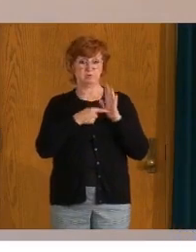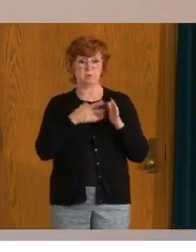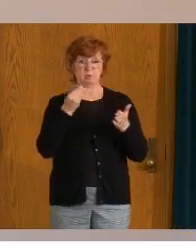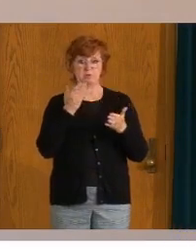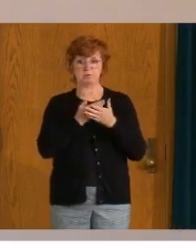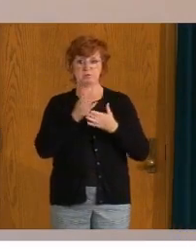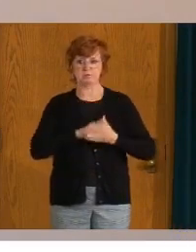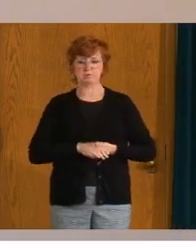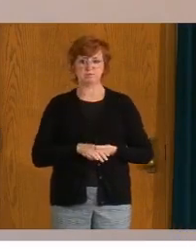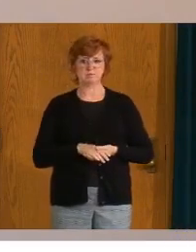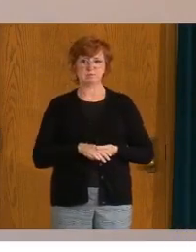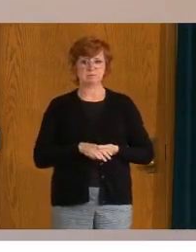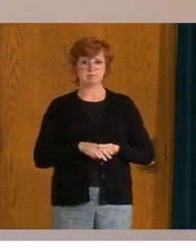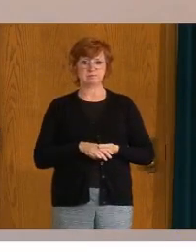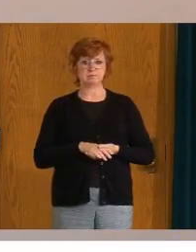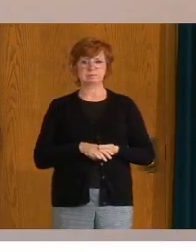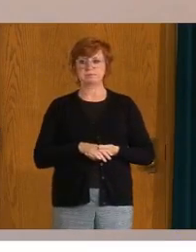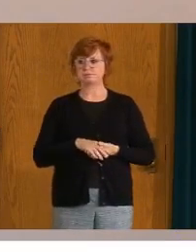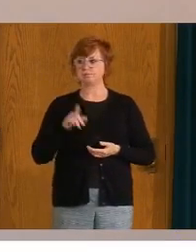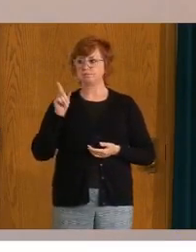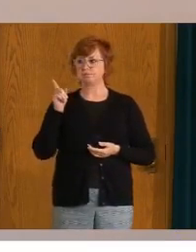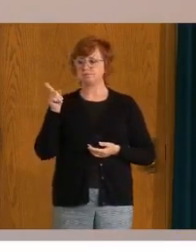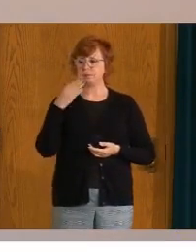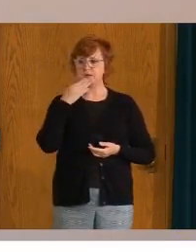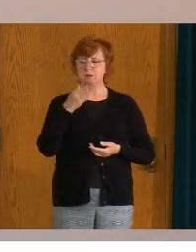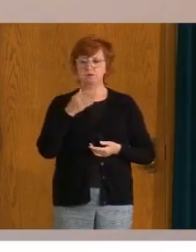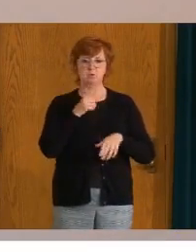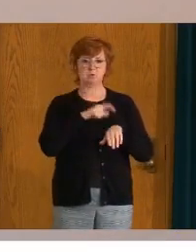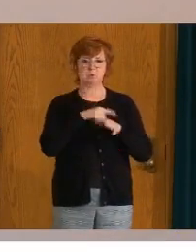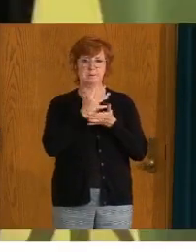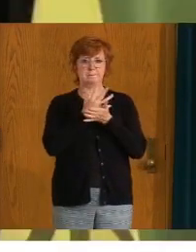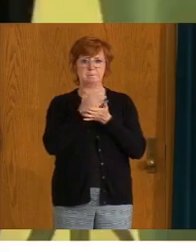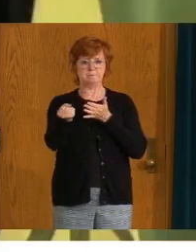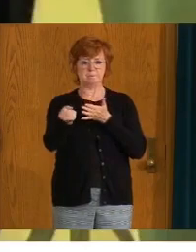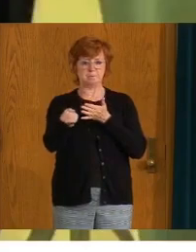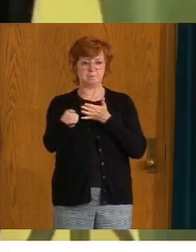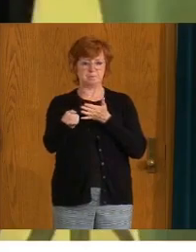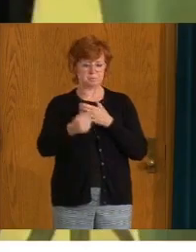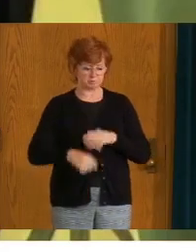Thanks very much, and that concludes our time for today.